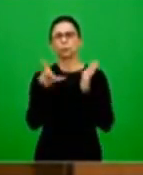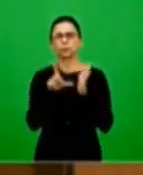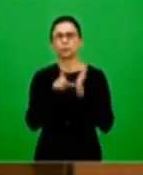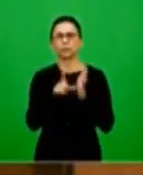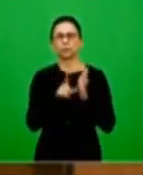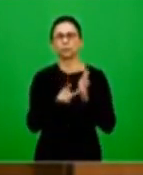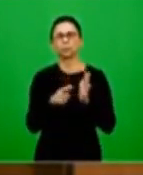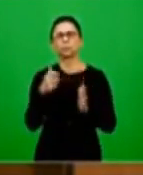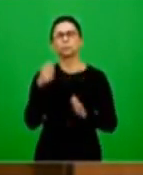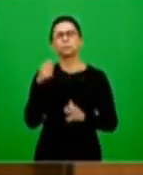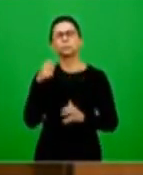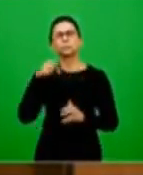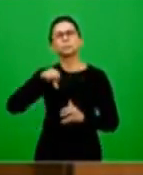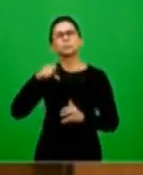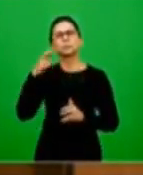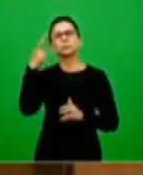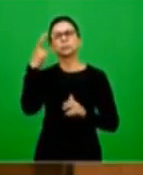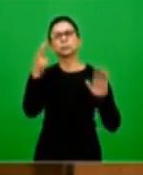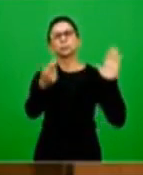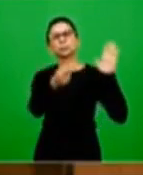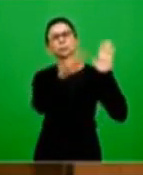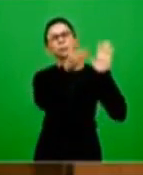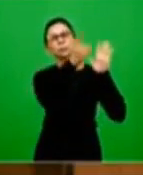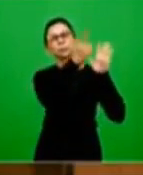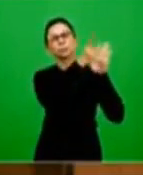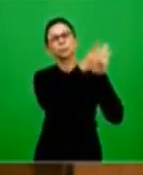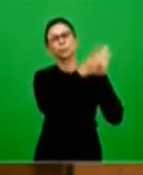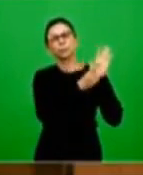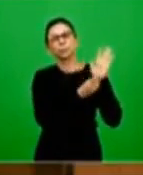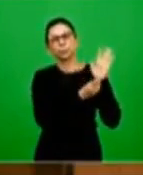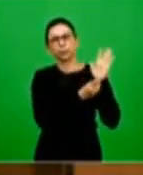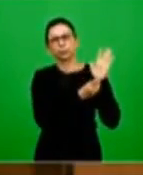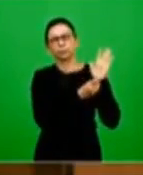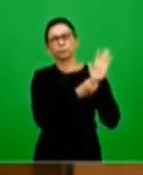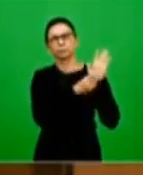1517, Martin Luther placed the